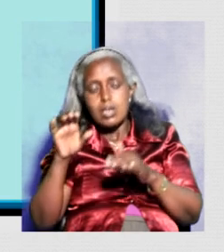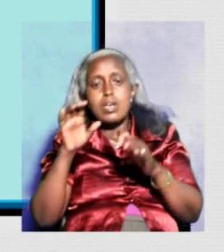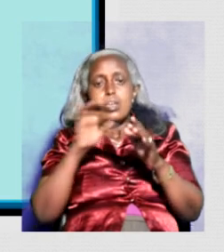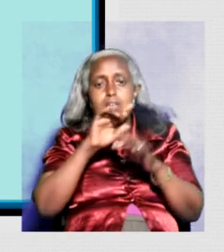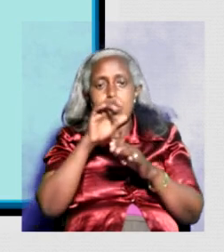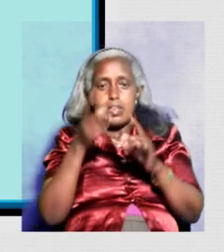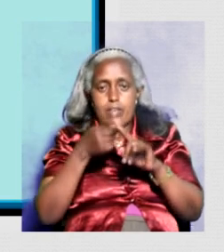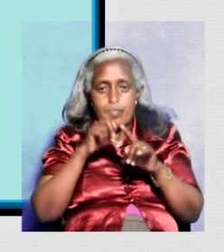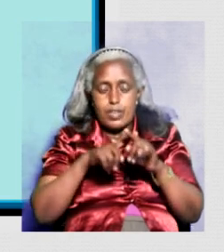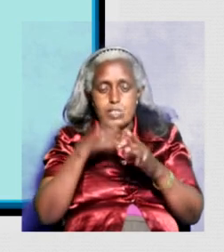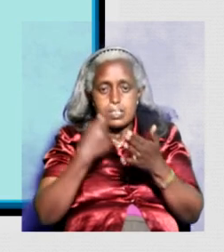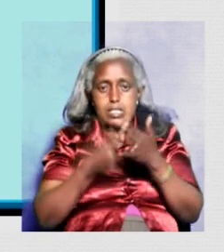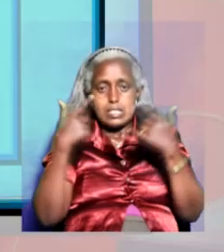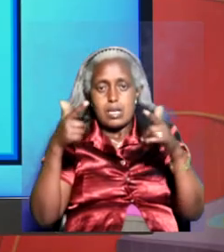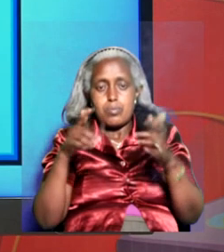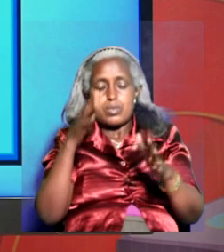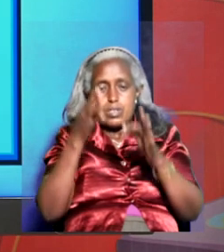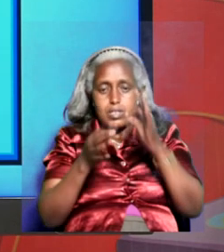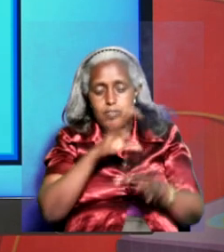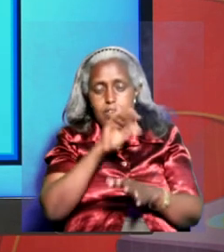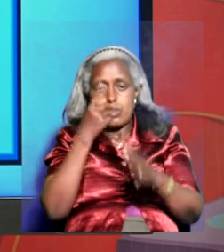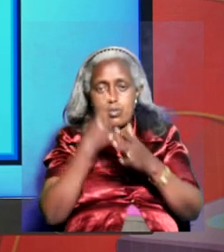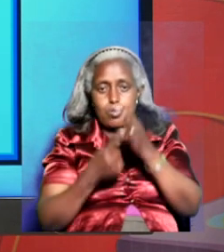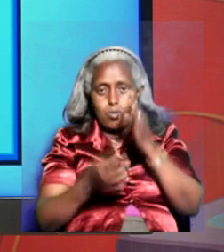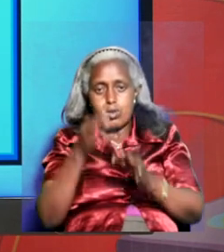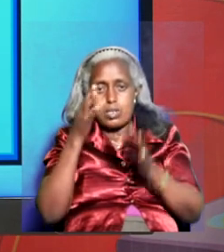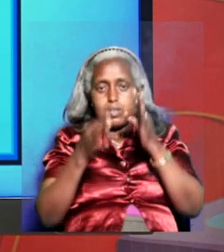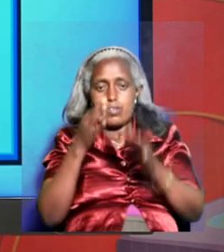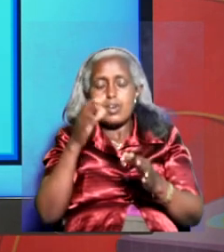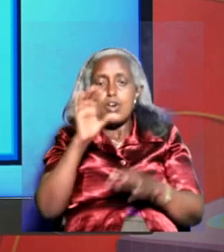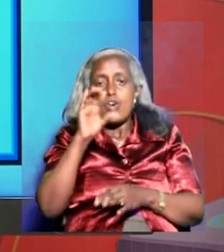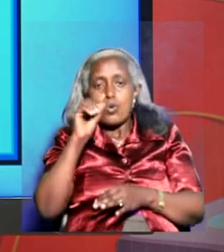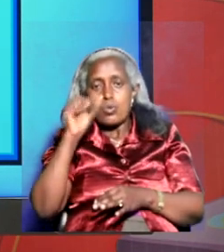This happens if and only if cosec y gives you x,